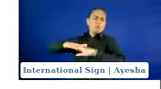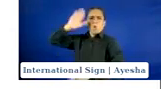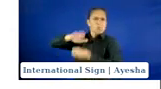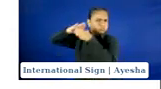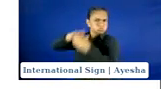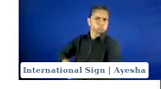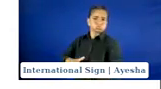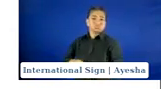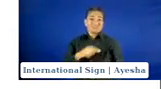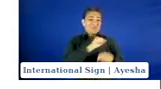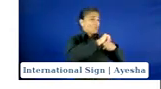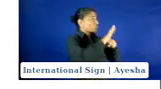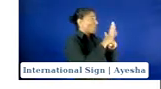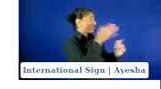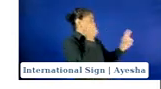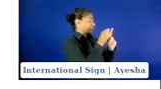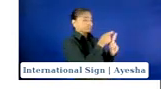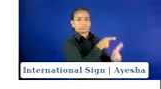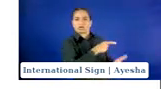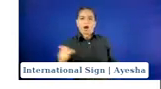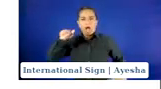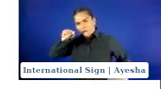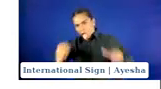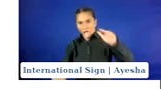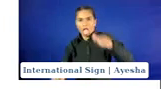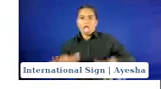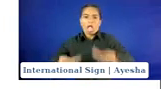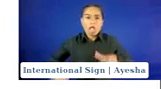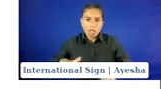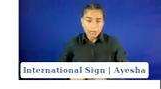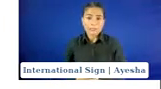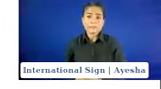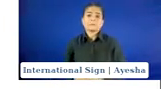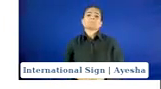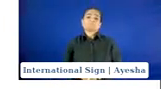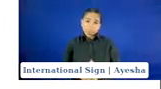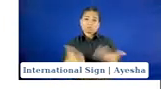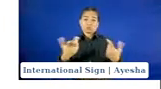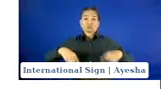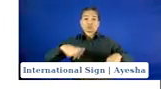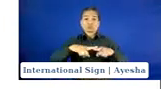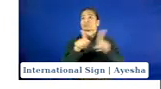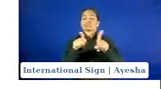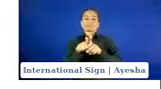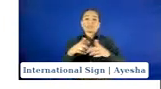conflict. These gaps must be closed if we are to realize the rights of those left